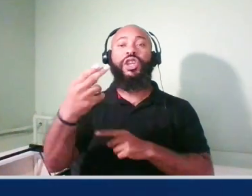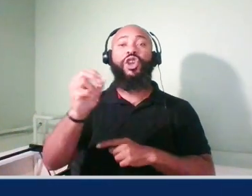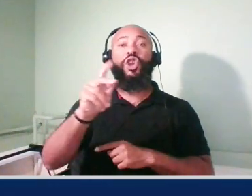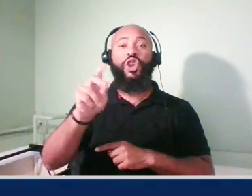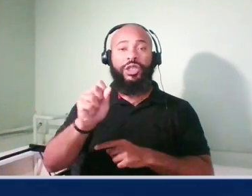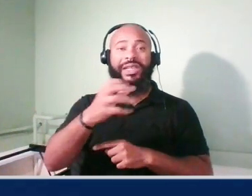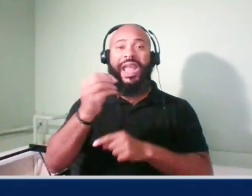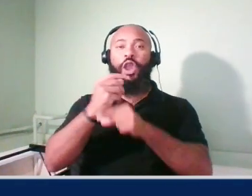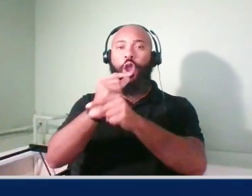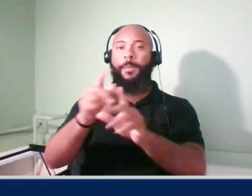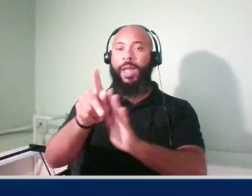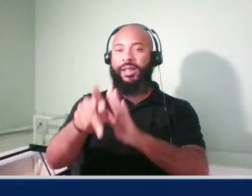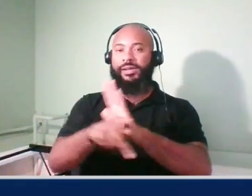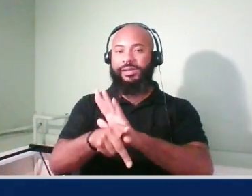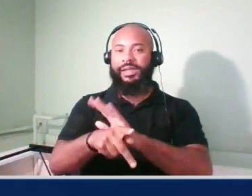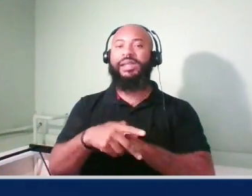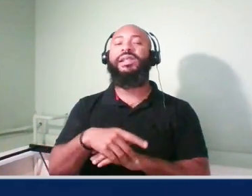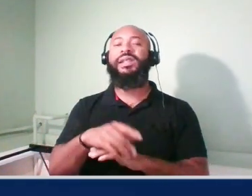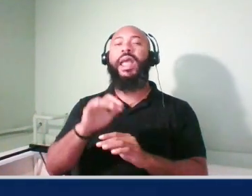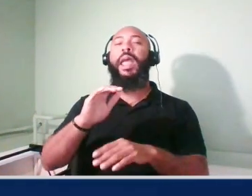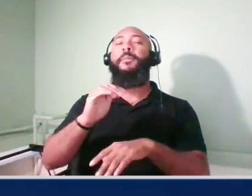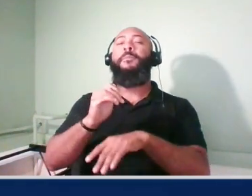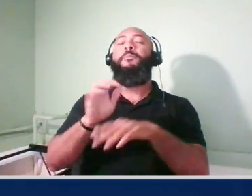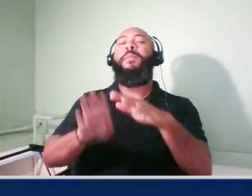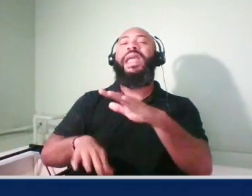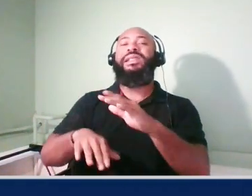checks for the resource deployment.